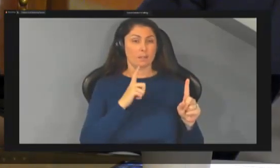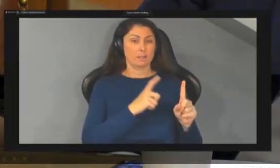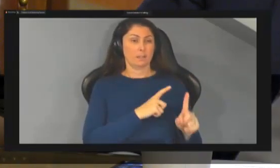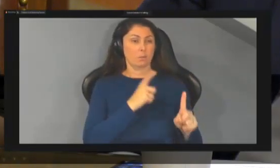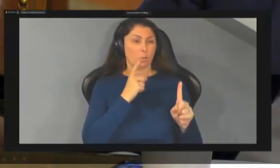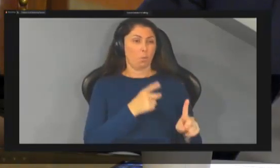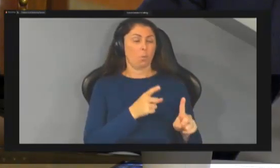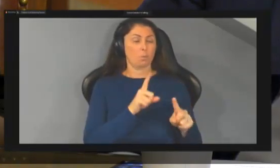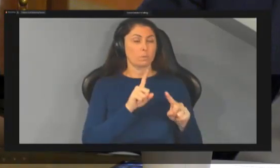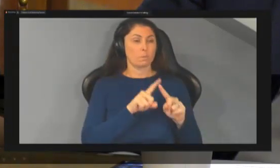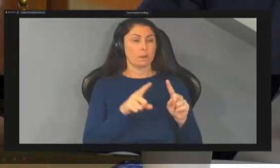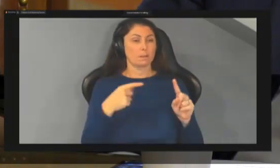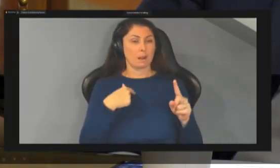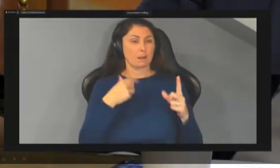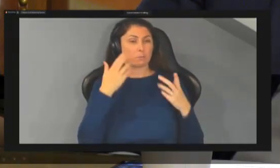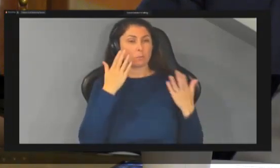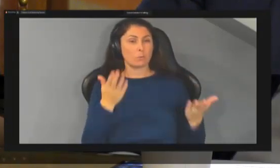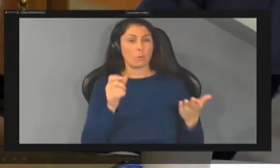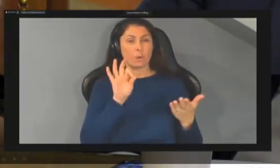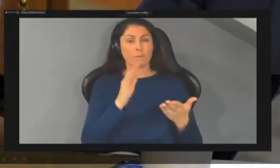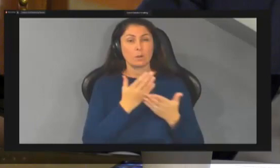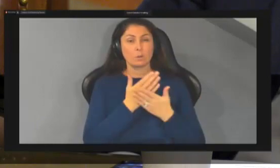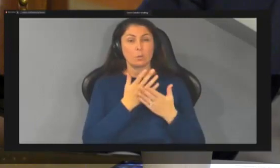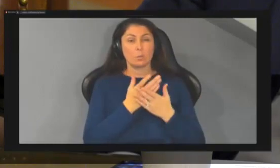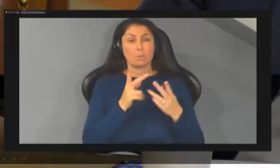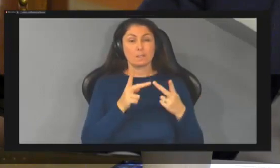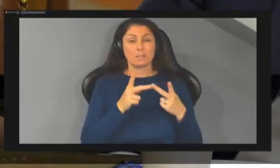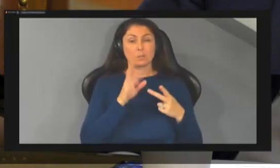I just don't know if a new position is going to be